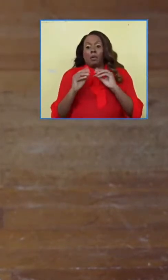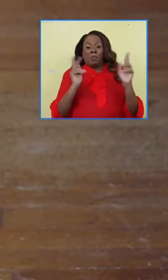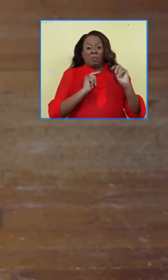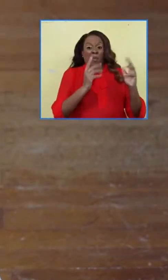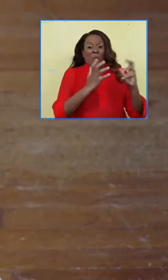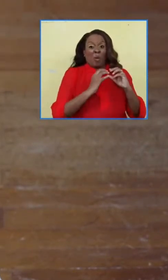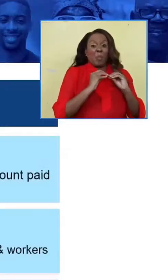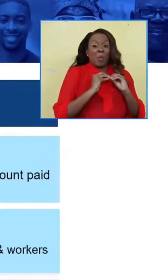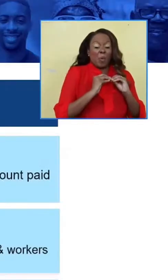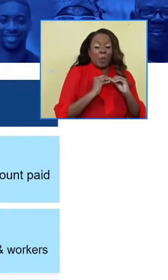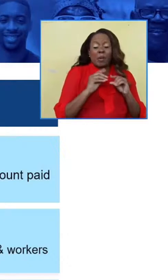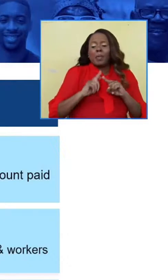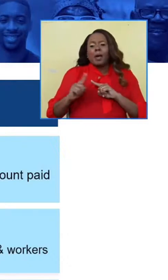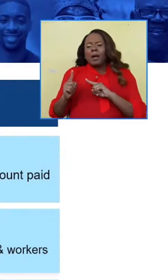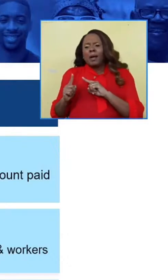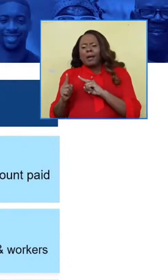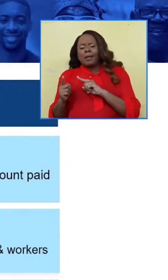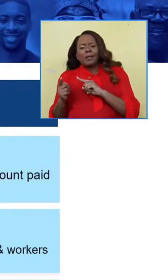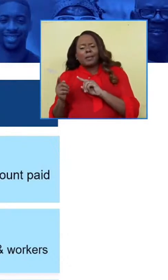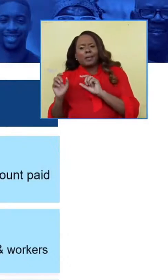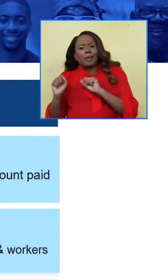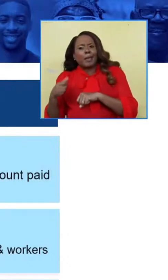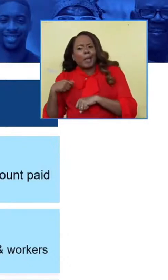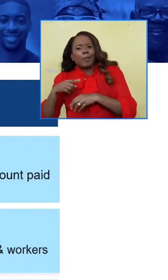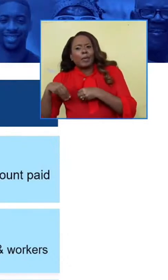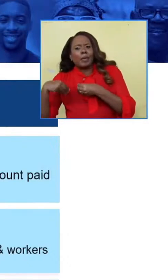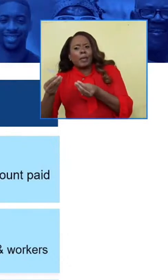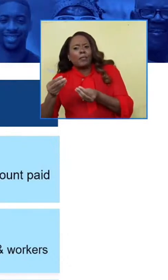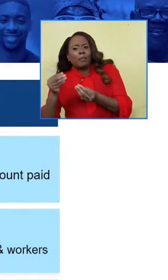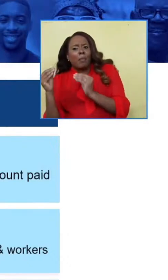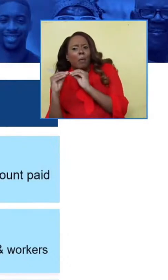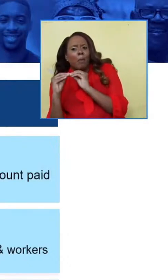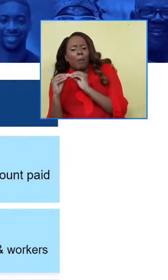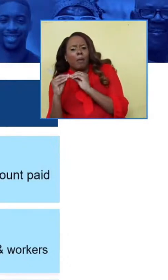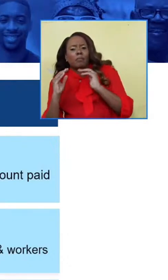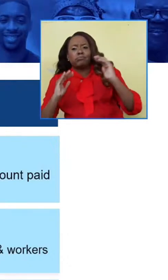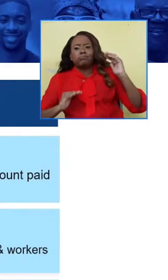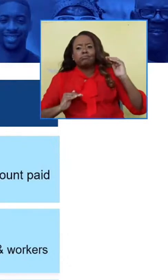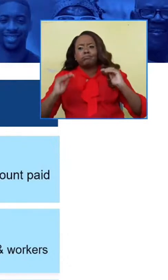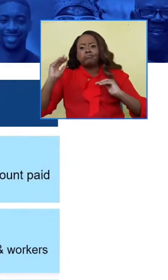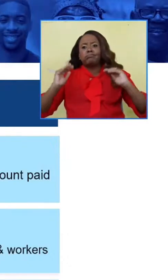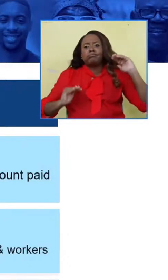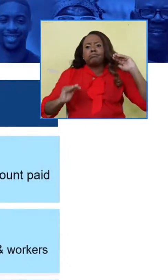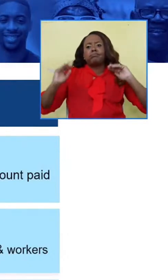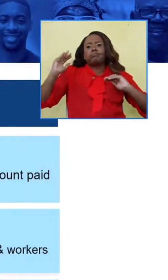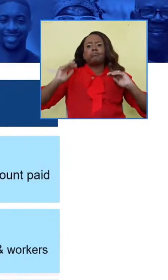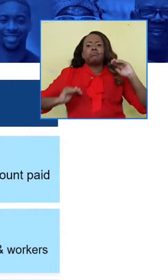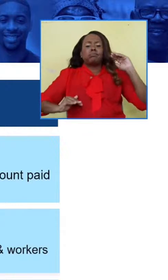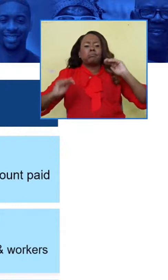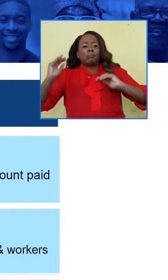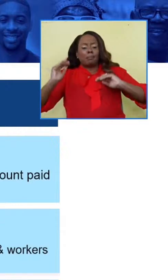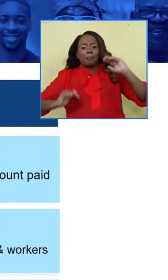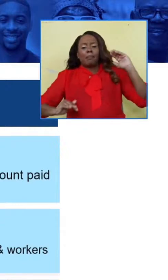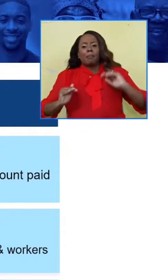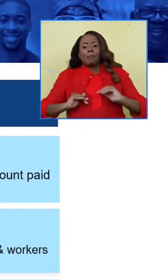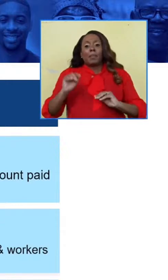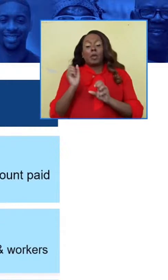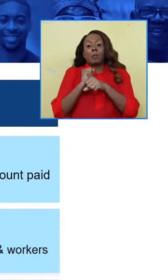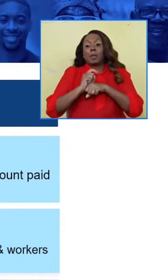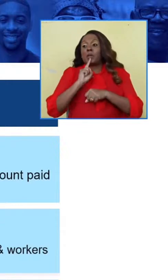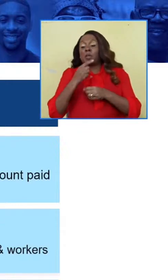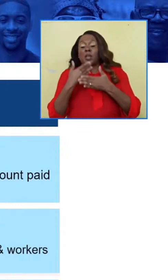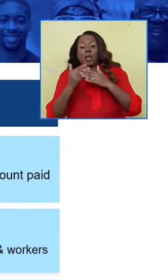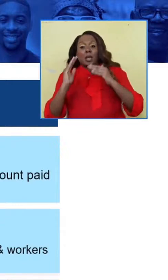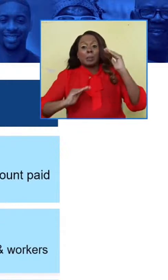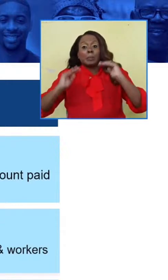with affordability. And so these first two terms, adequate benefits and affordable contributions, we have to make sure we have a good